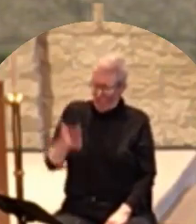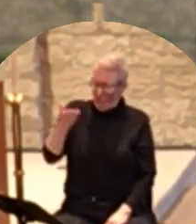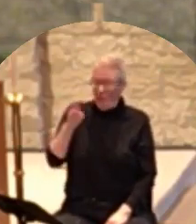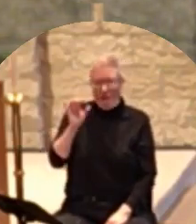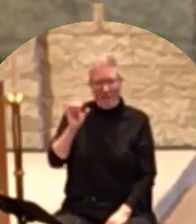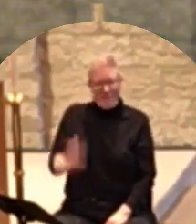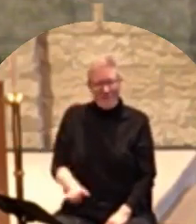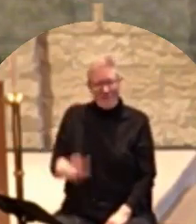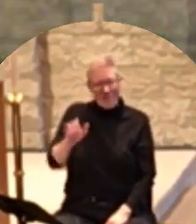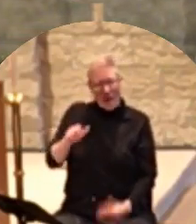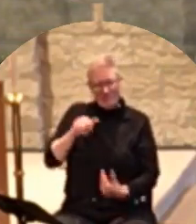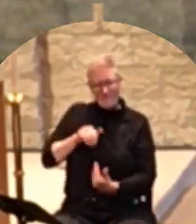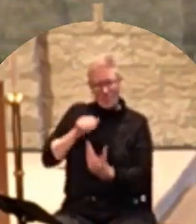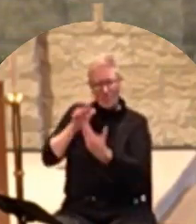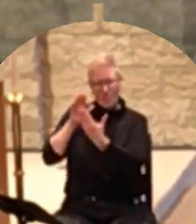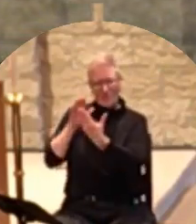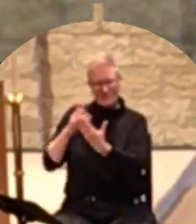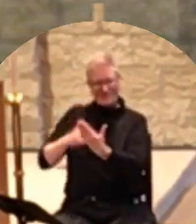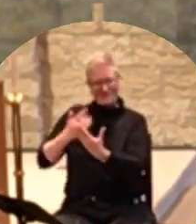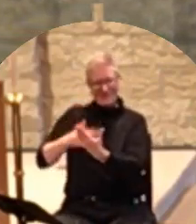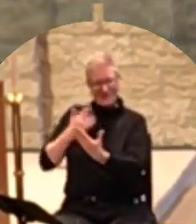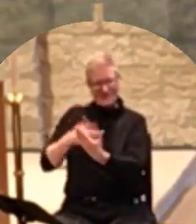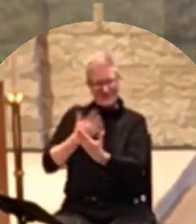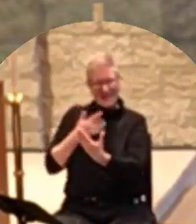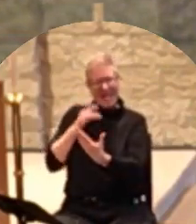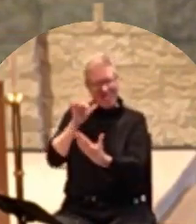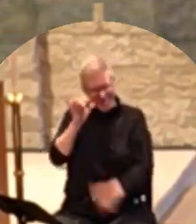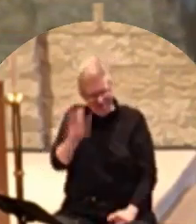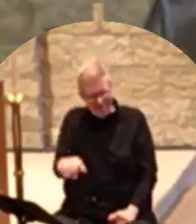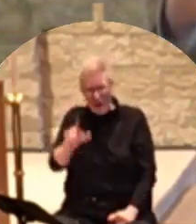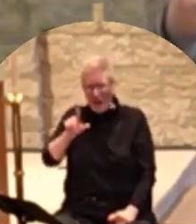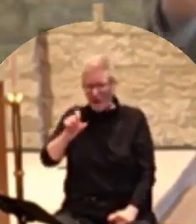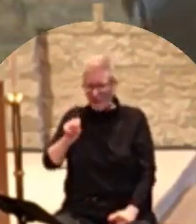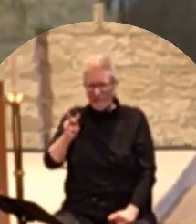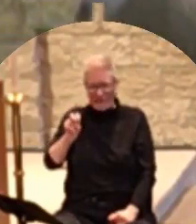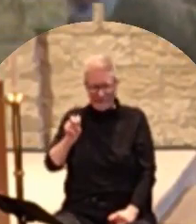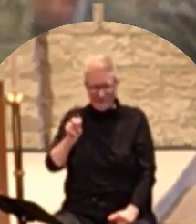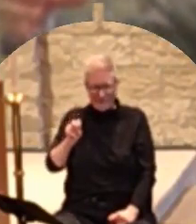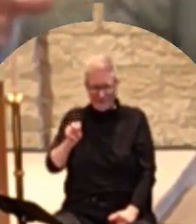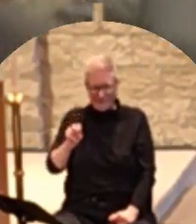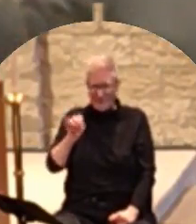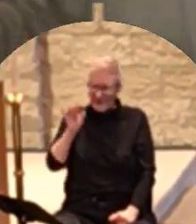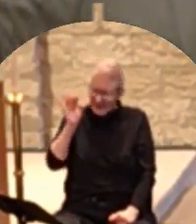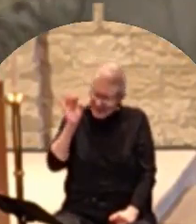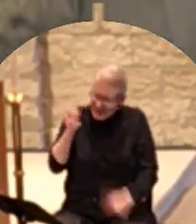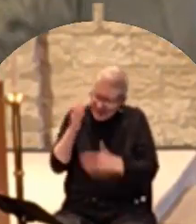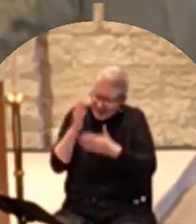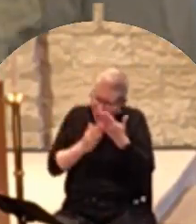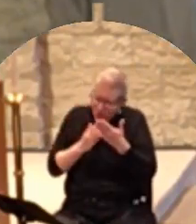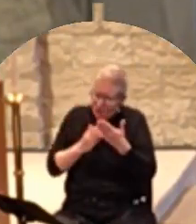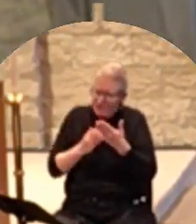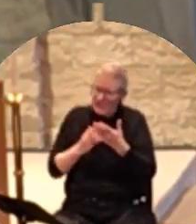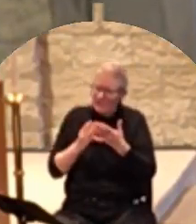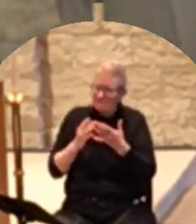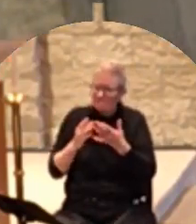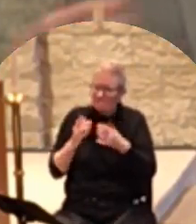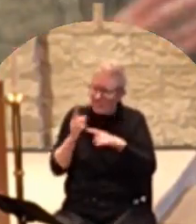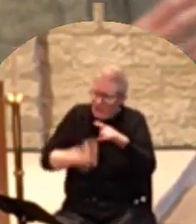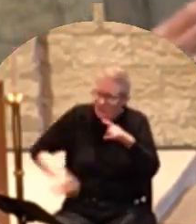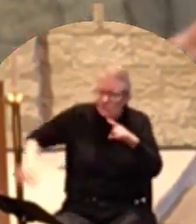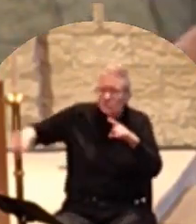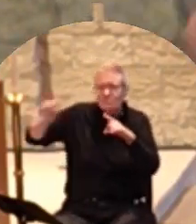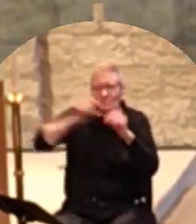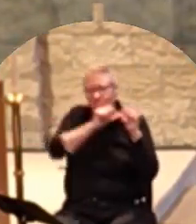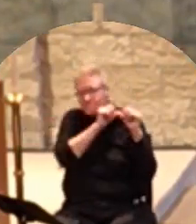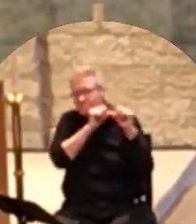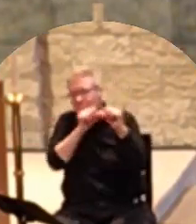love. And it, too, is part of this continuum of everlasting life. So, my